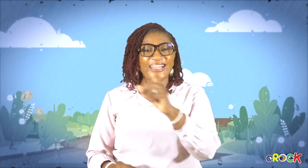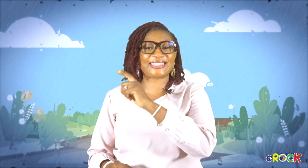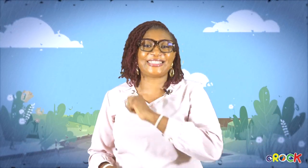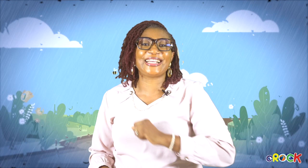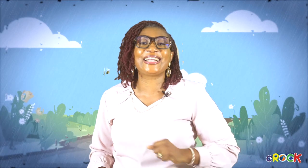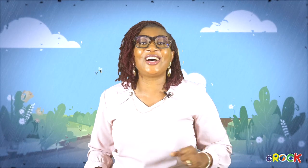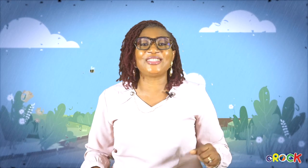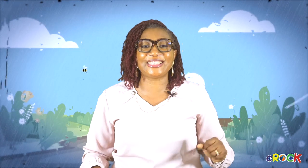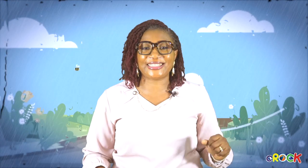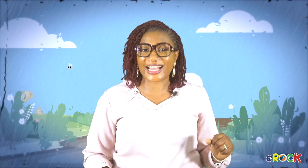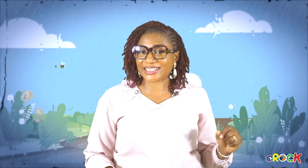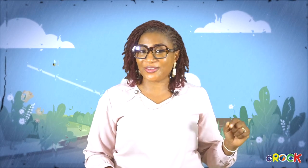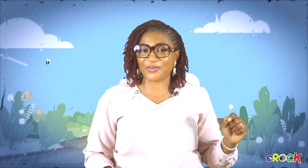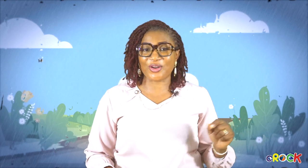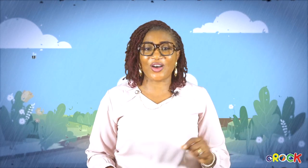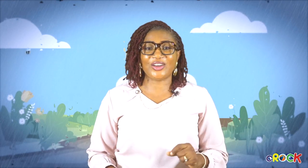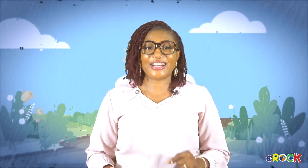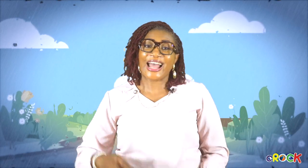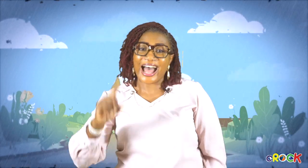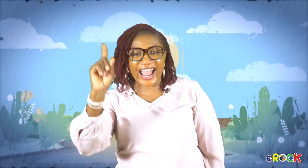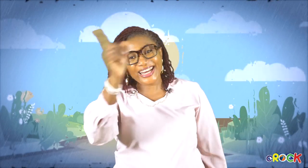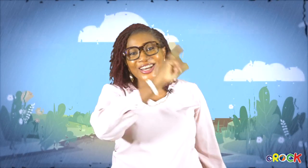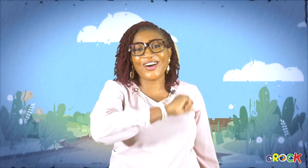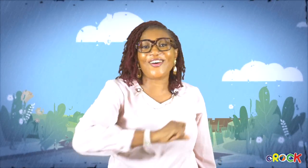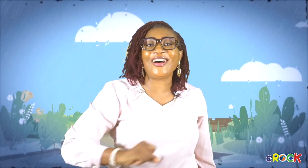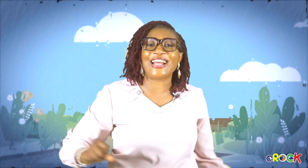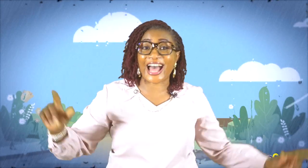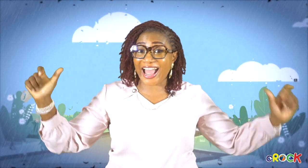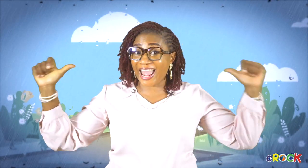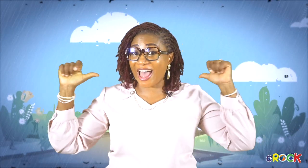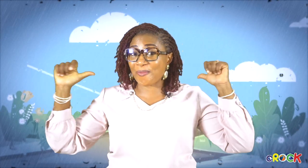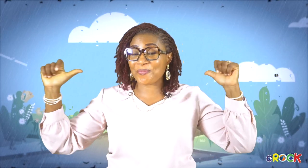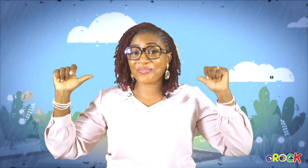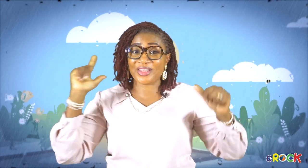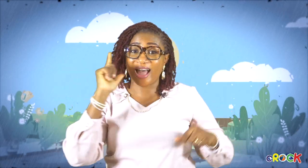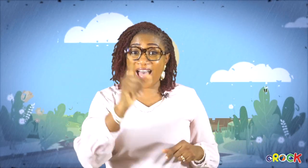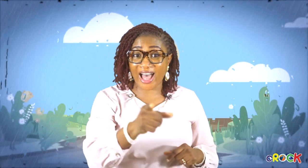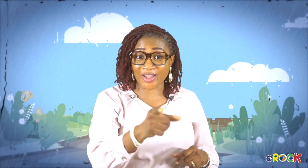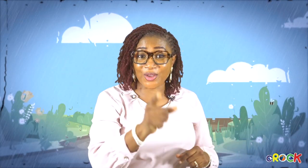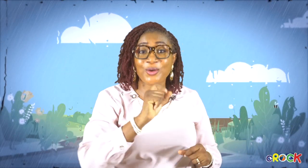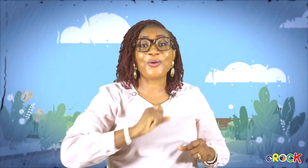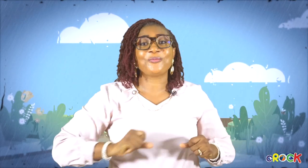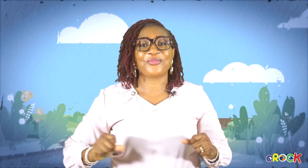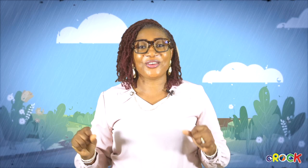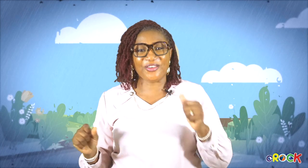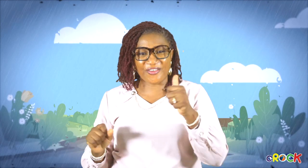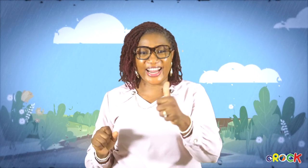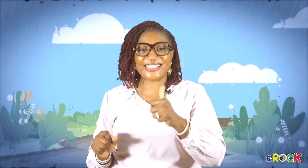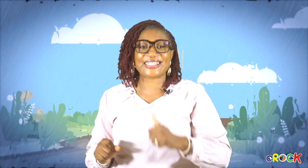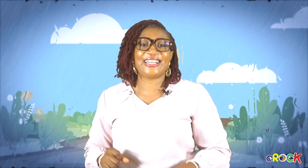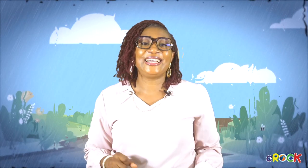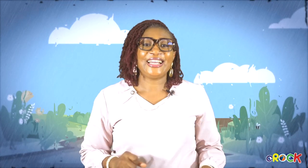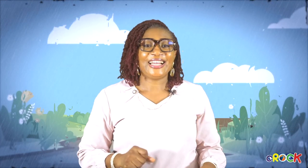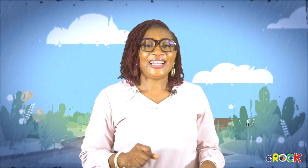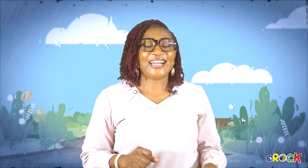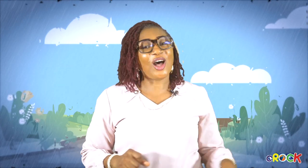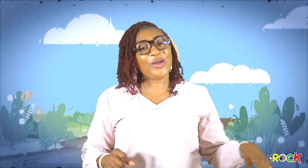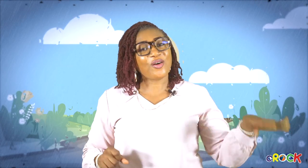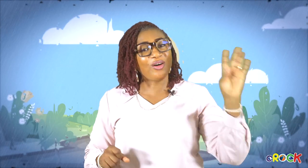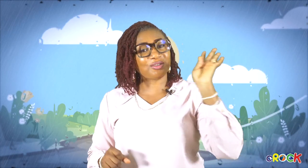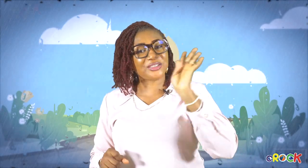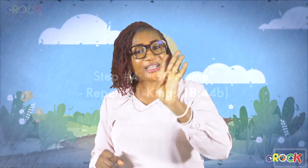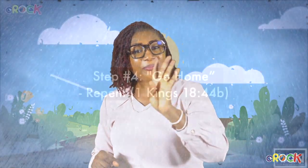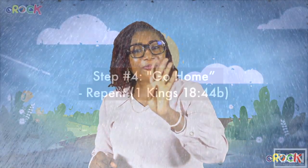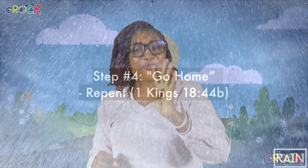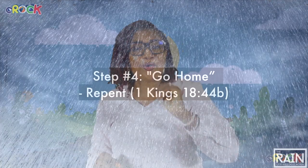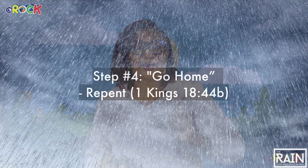a great signal detective for God? I know I am. Are you? Great. Now